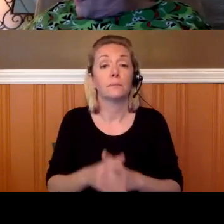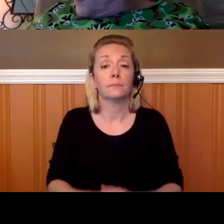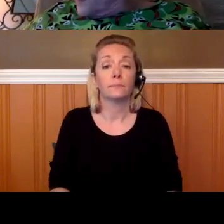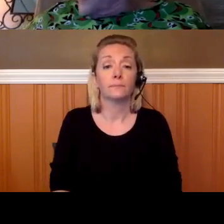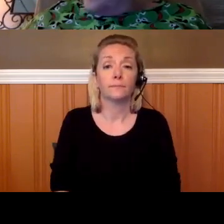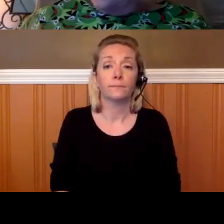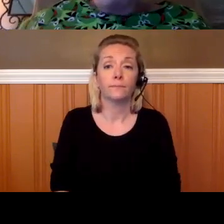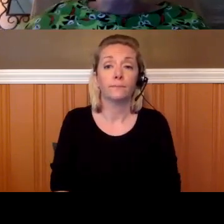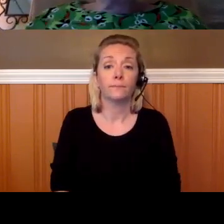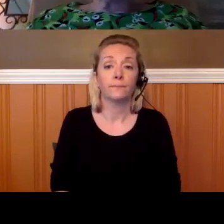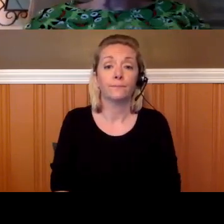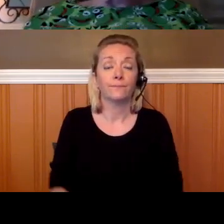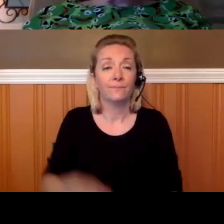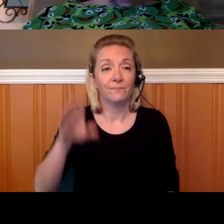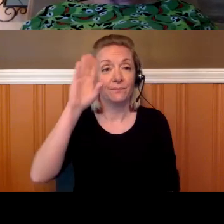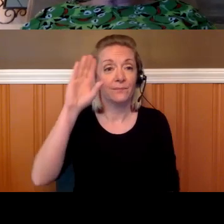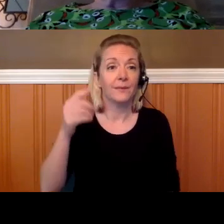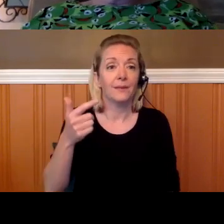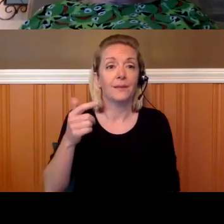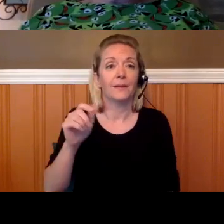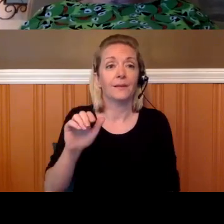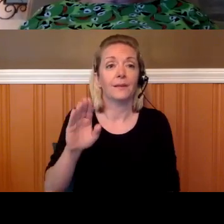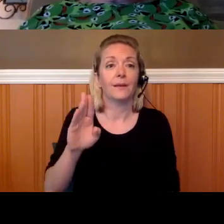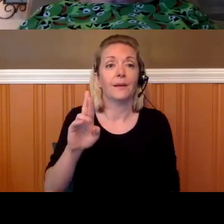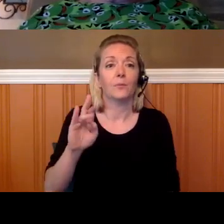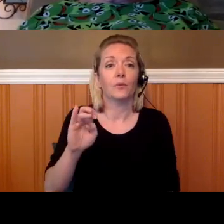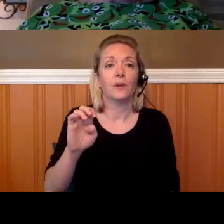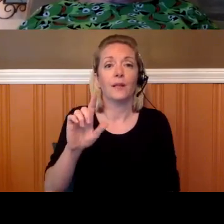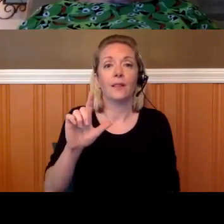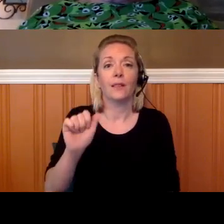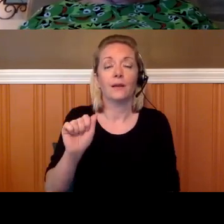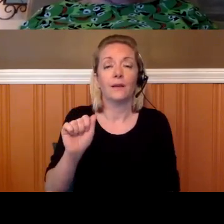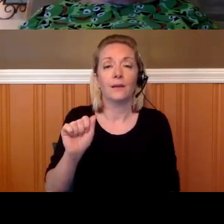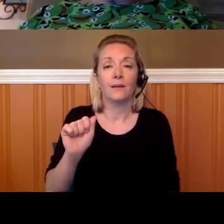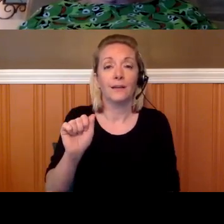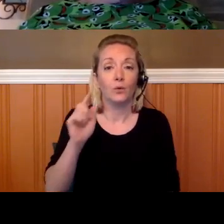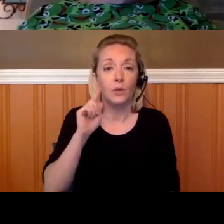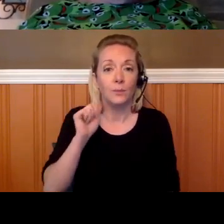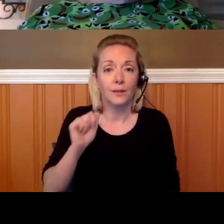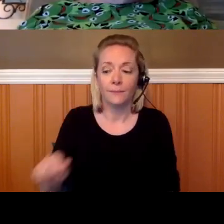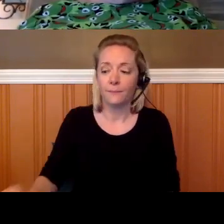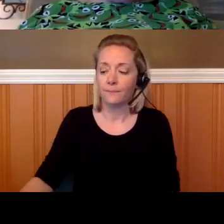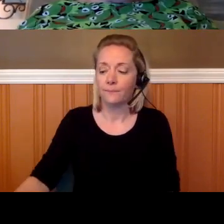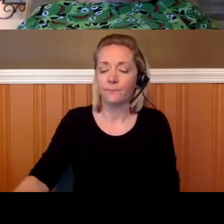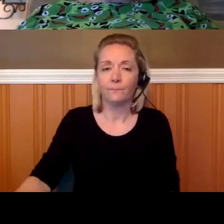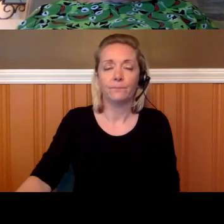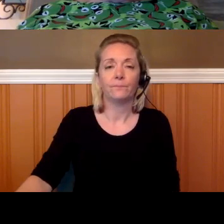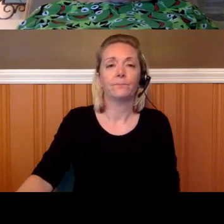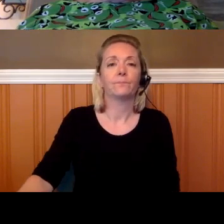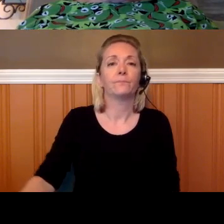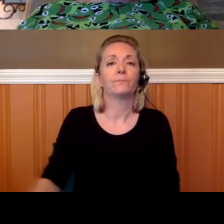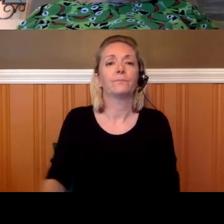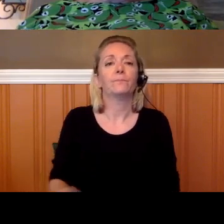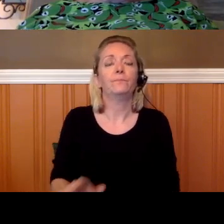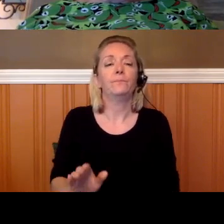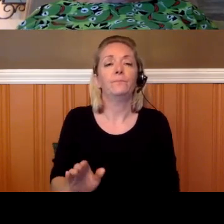Yeah. Hi, this is Gabriela. Can you hear me? Yes, I can. Oh, thank you. No, I just want to say that